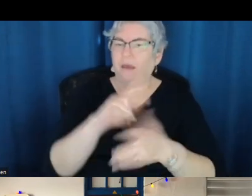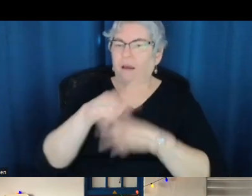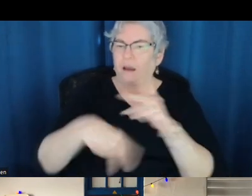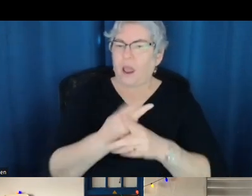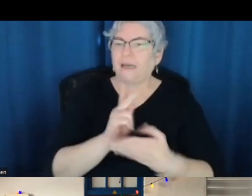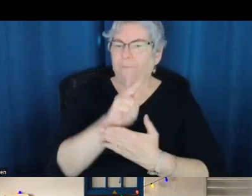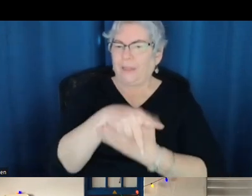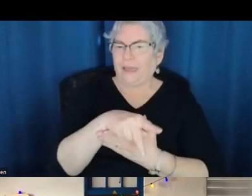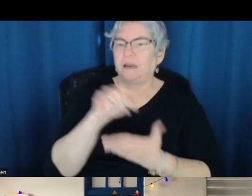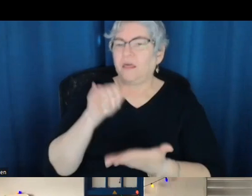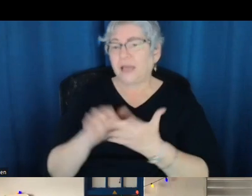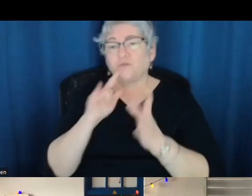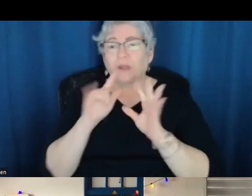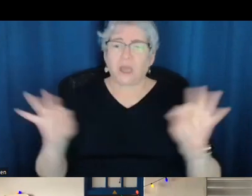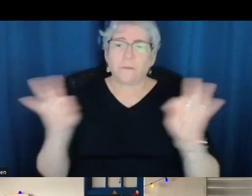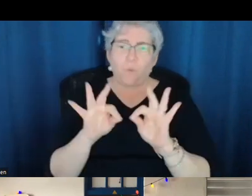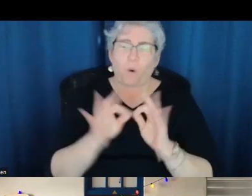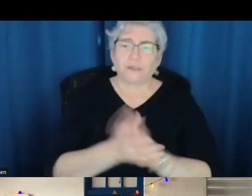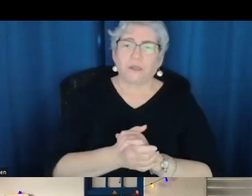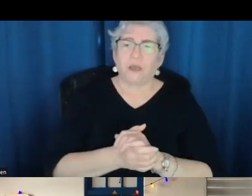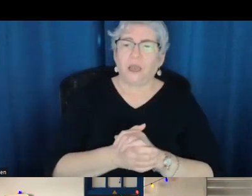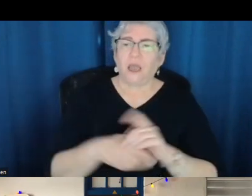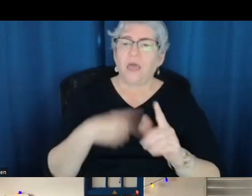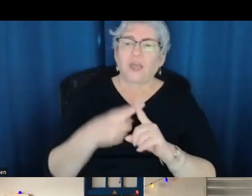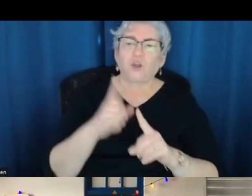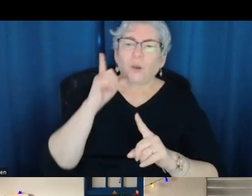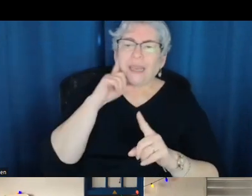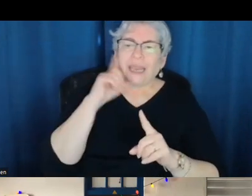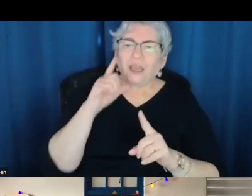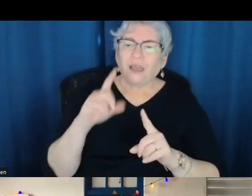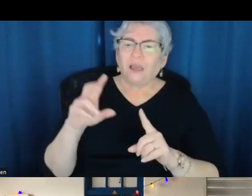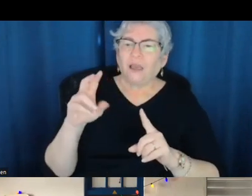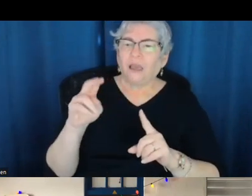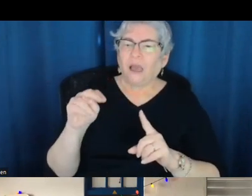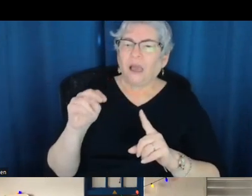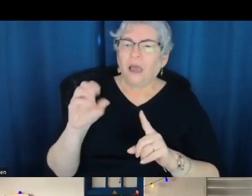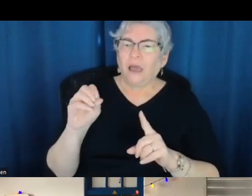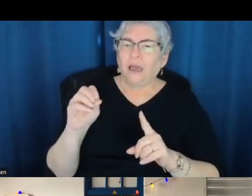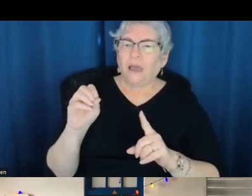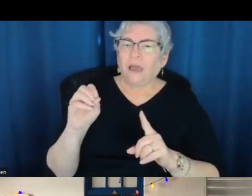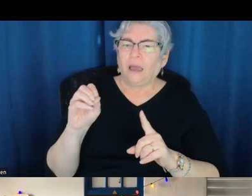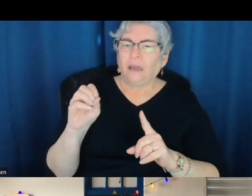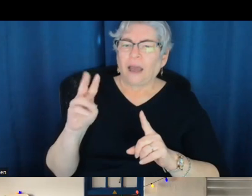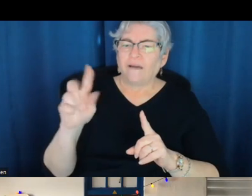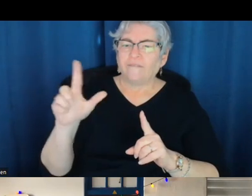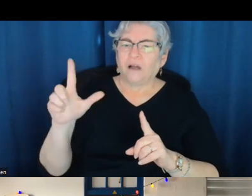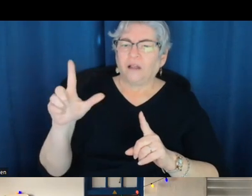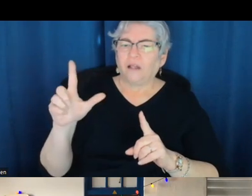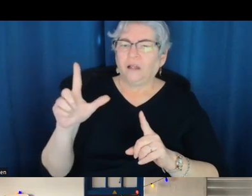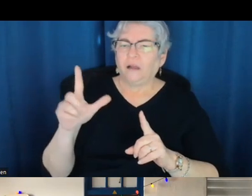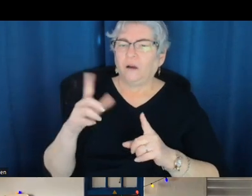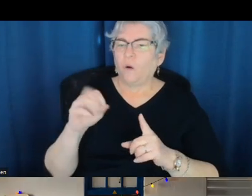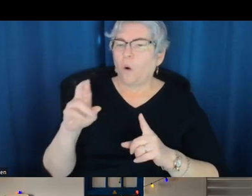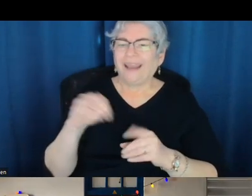would be important. And then you hear the term novel ecosystem, or if you're planting in an urban